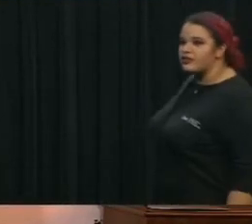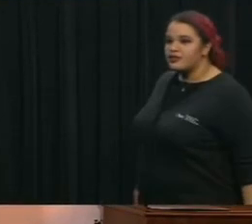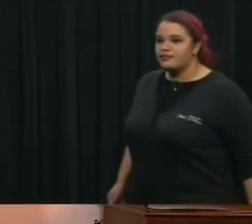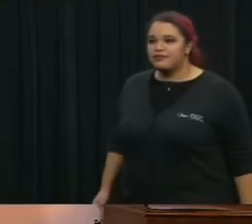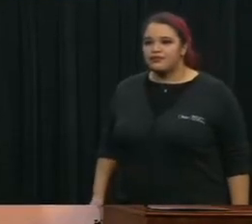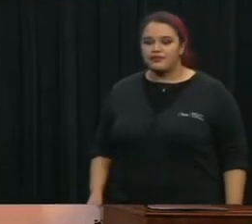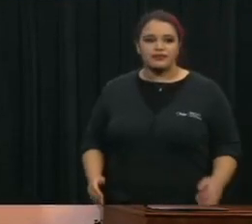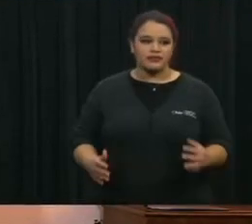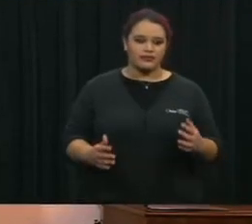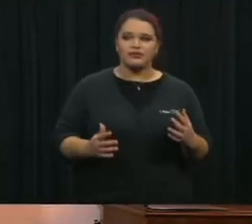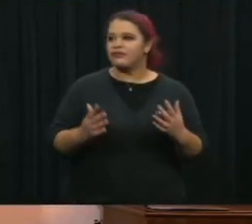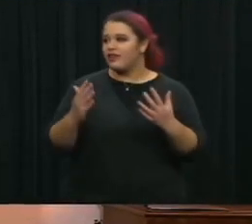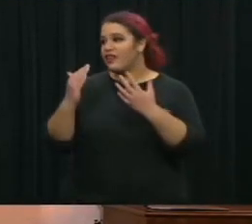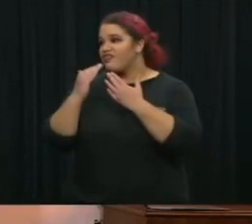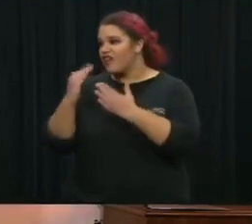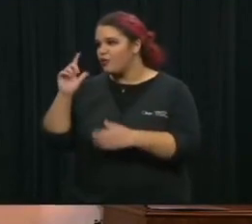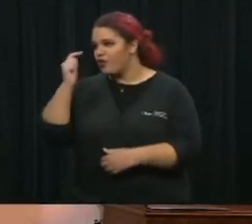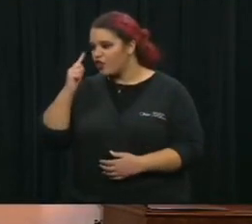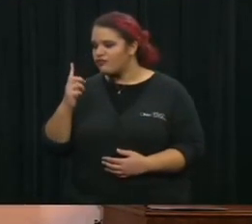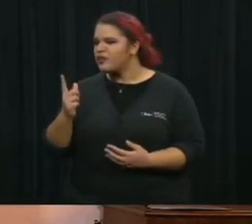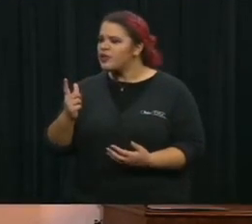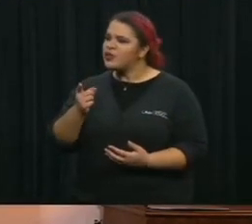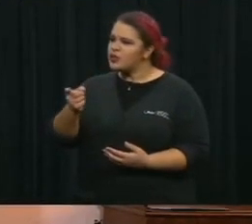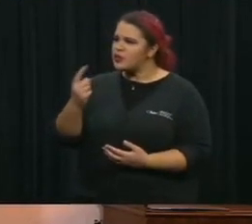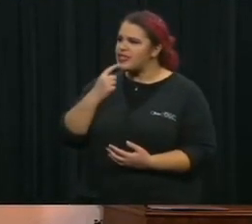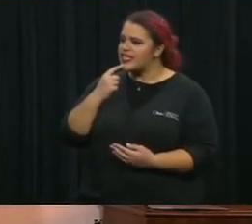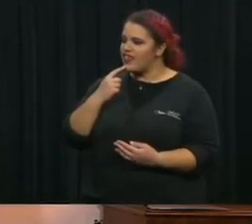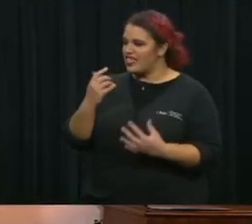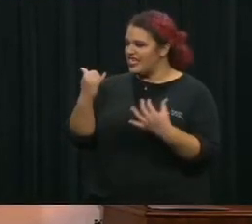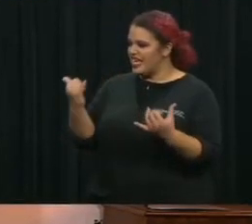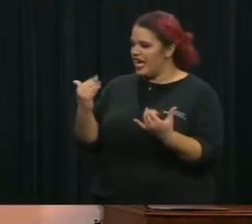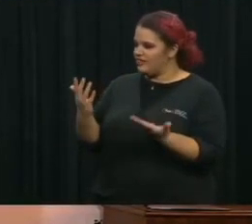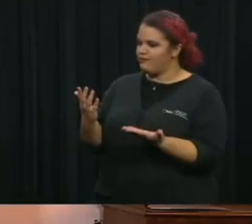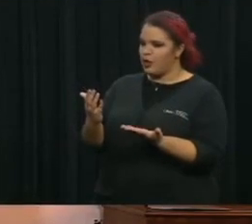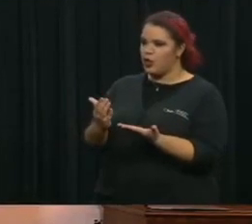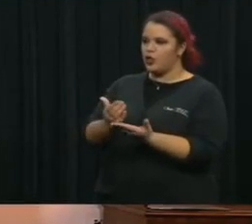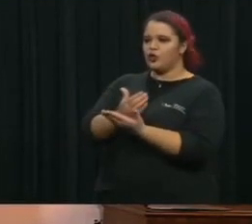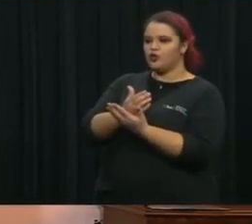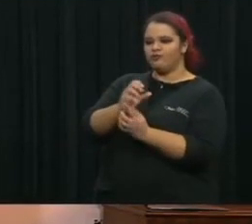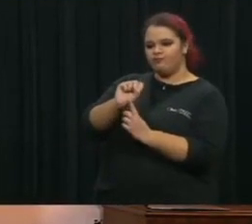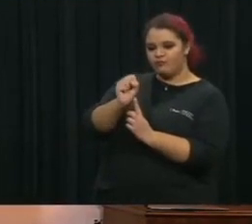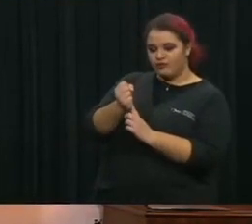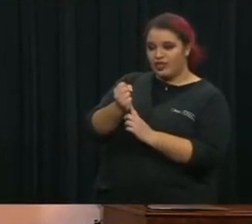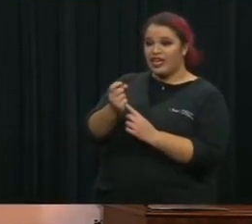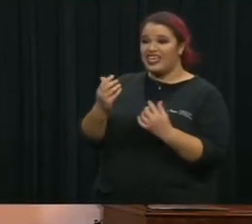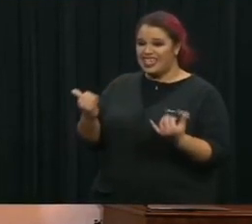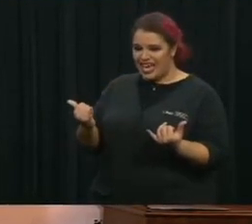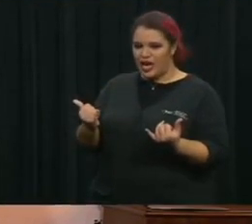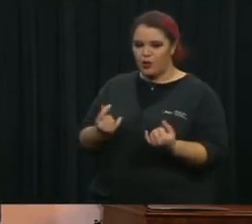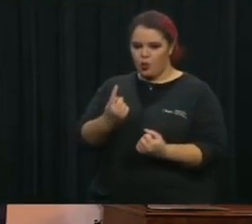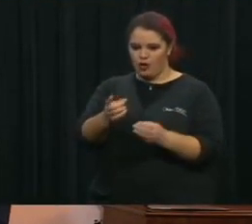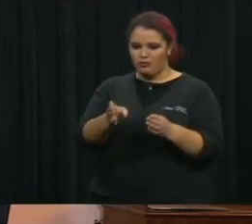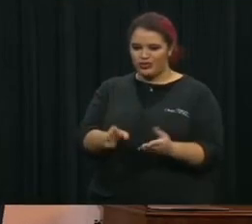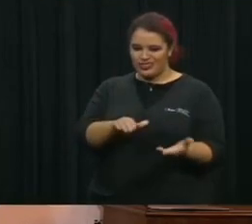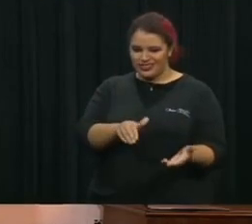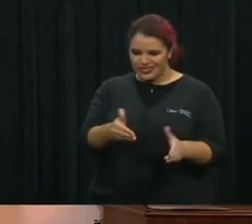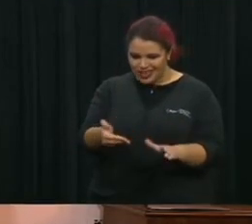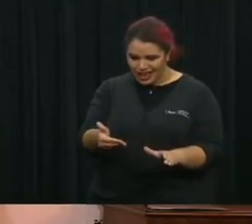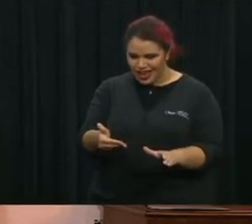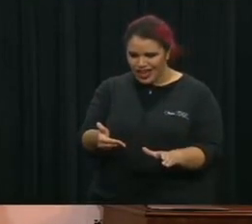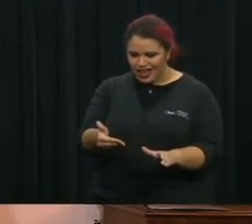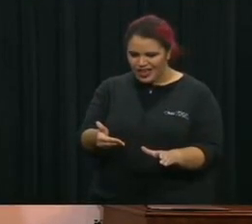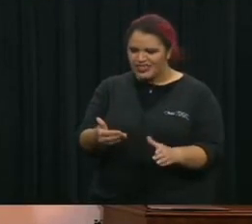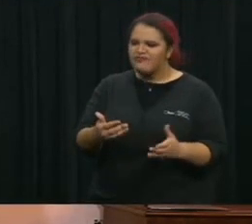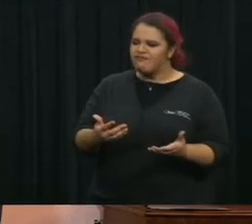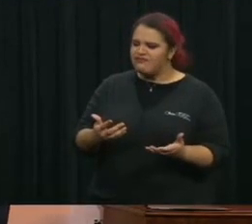we've entered a new phase of this crisis. Is the response to the death any different than a suspected infection? We've heard